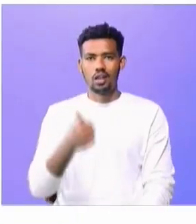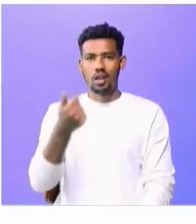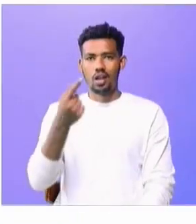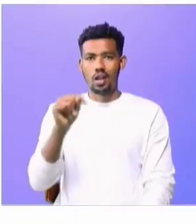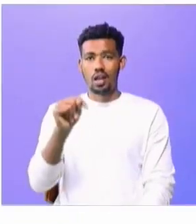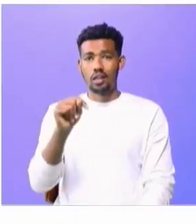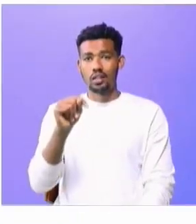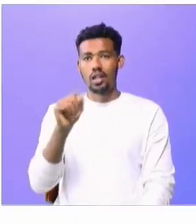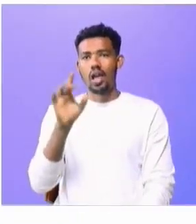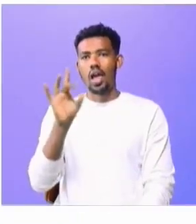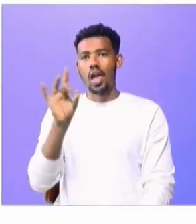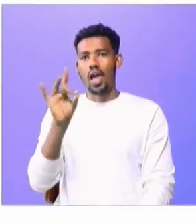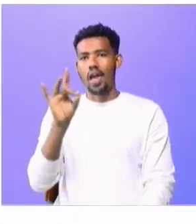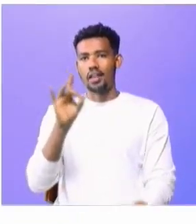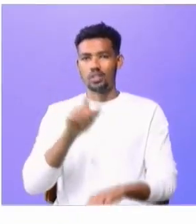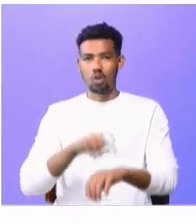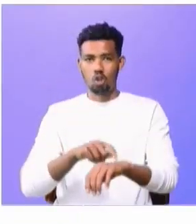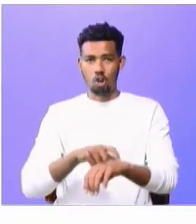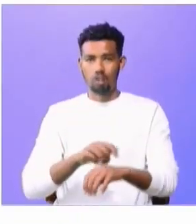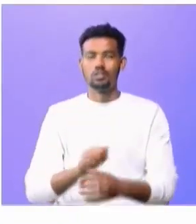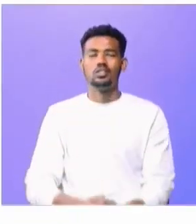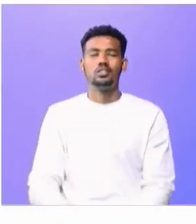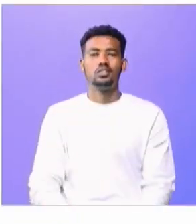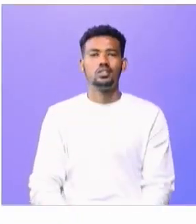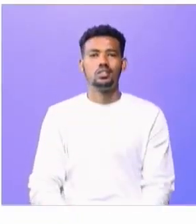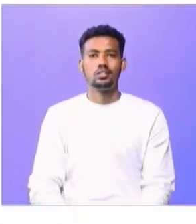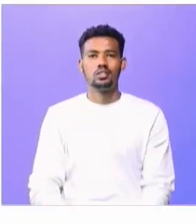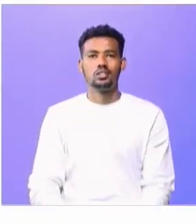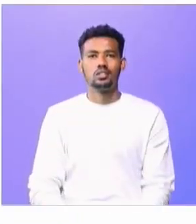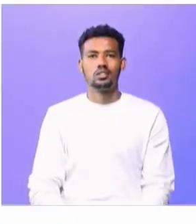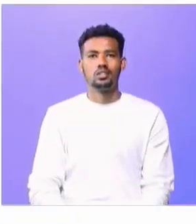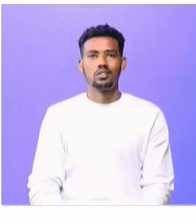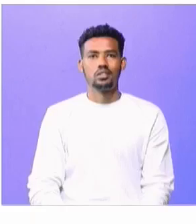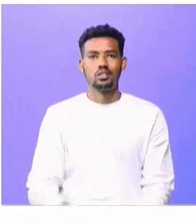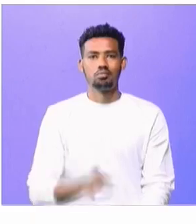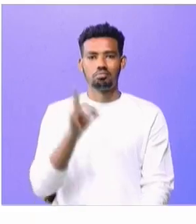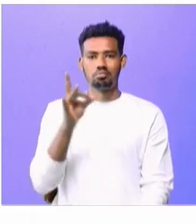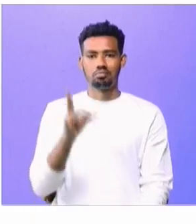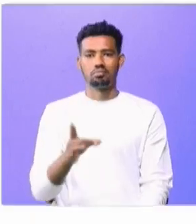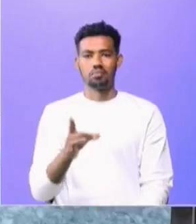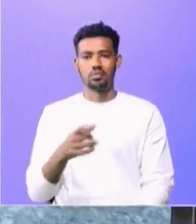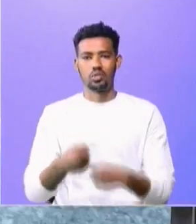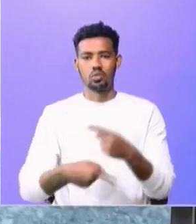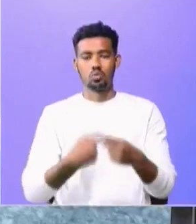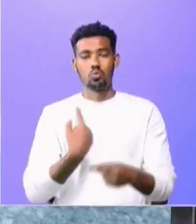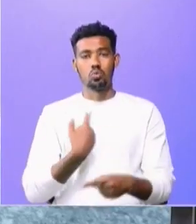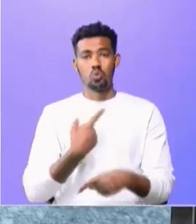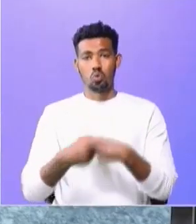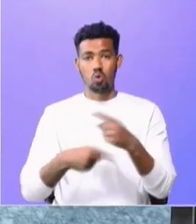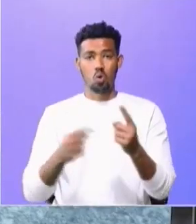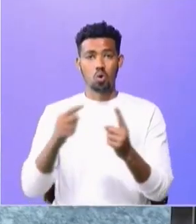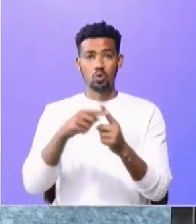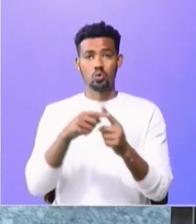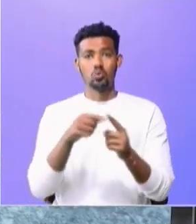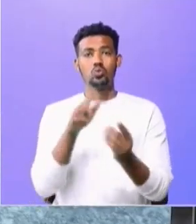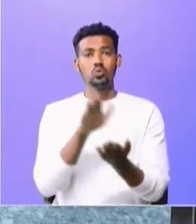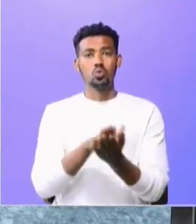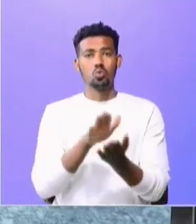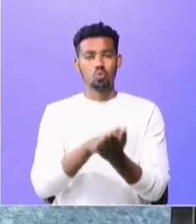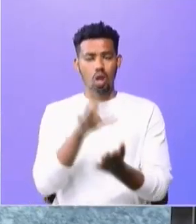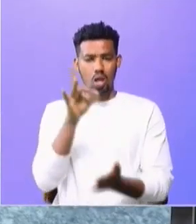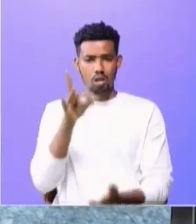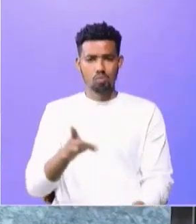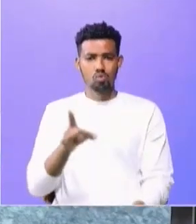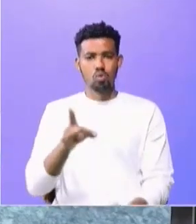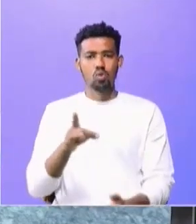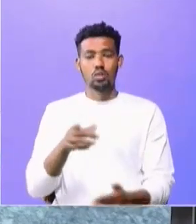8 o'clock. At 8 o'clock. We go to school at 8 o'clock because this